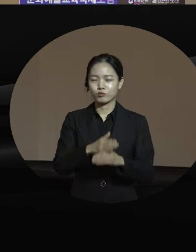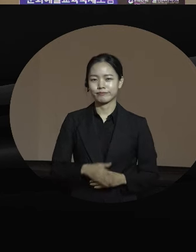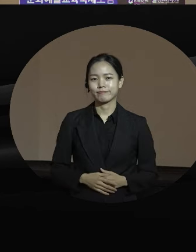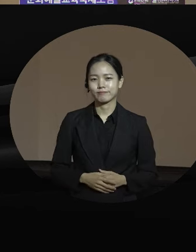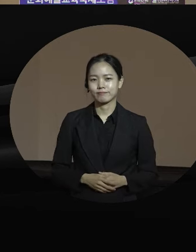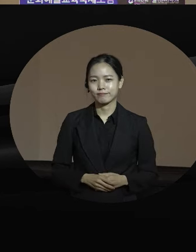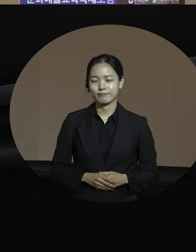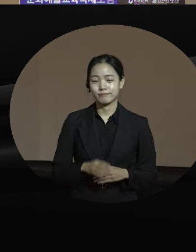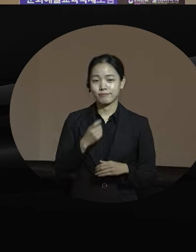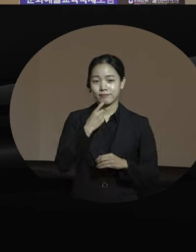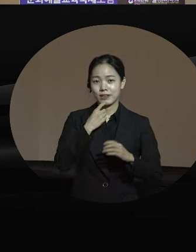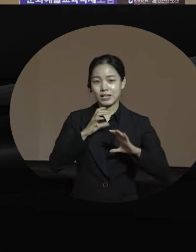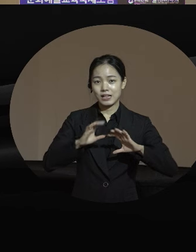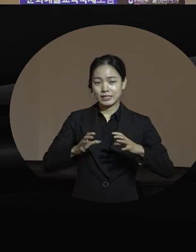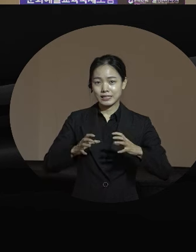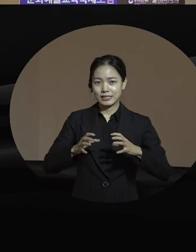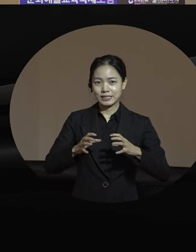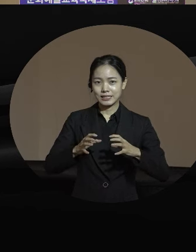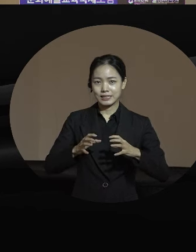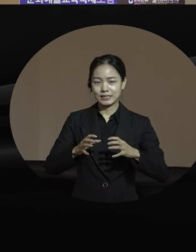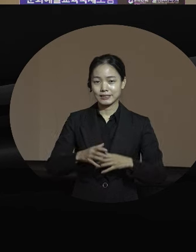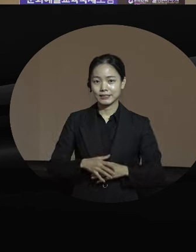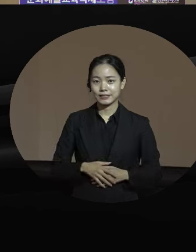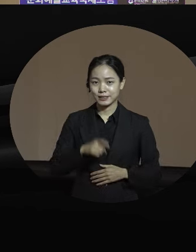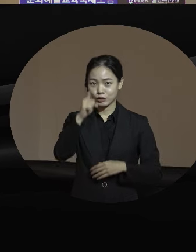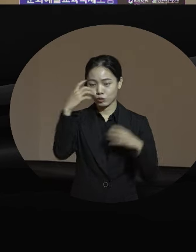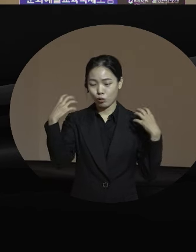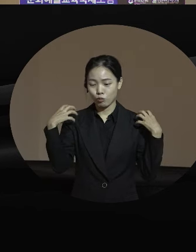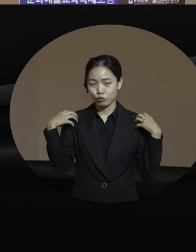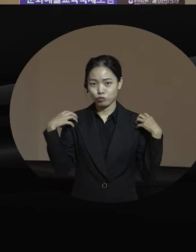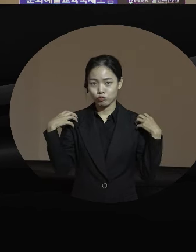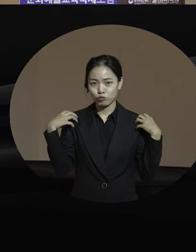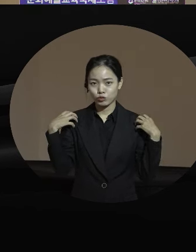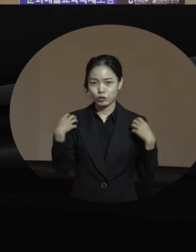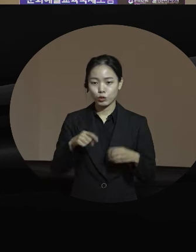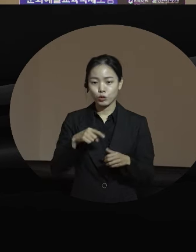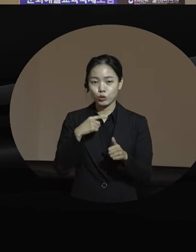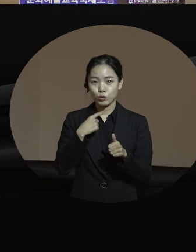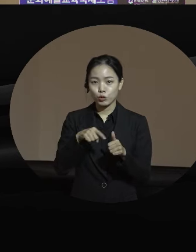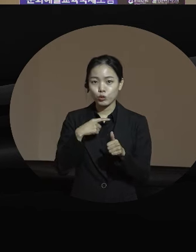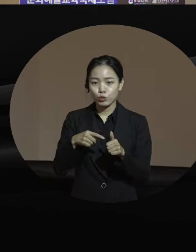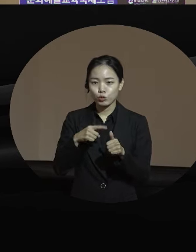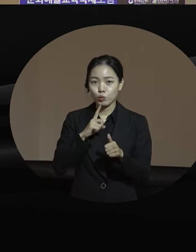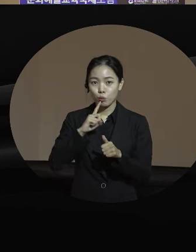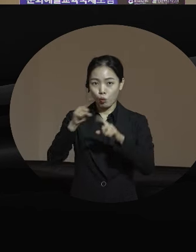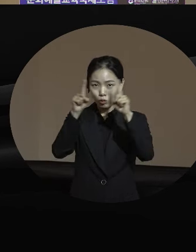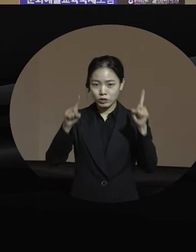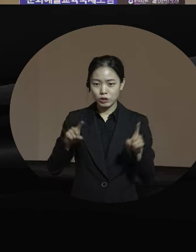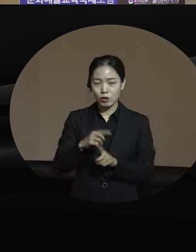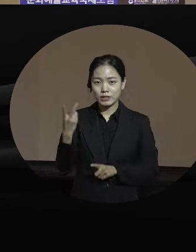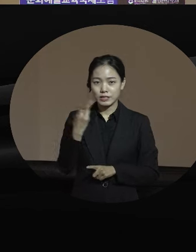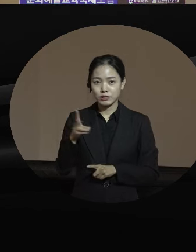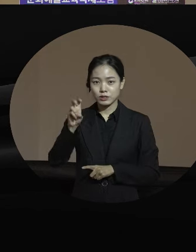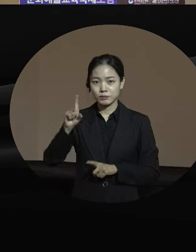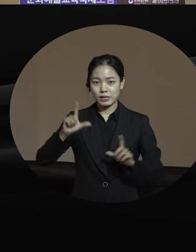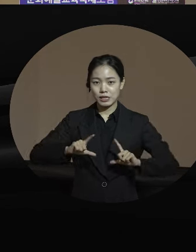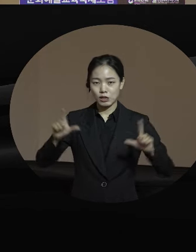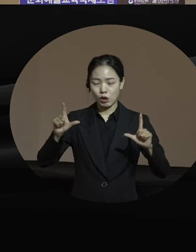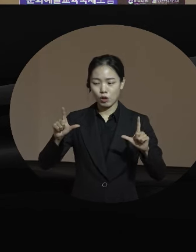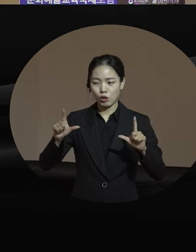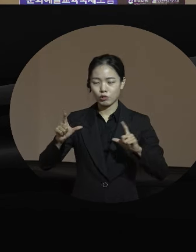the education policy report to the Parliament in 2021. The report presents the target state